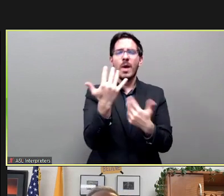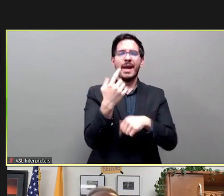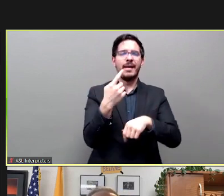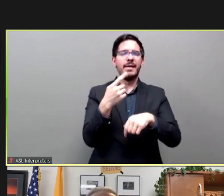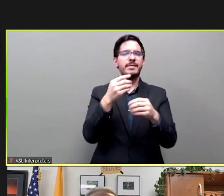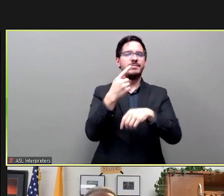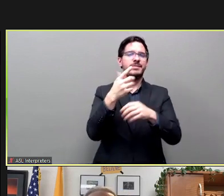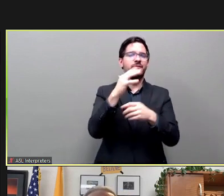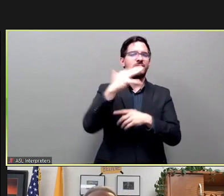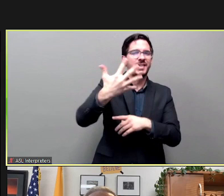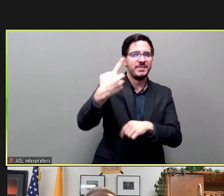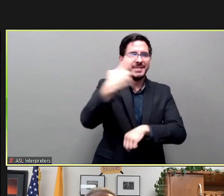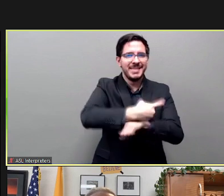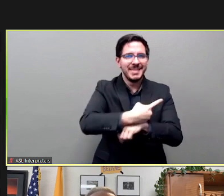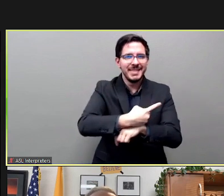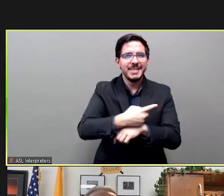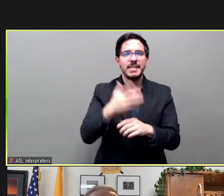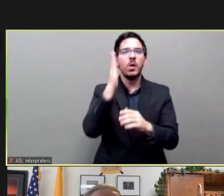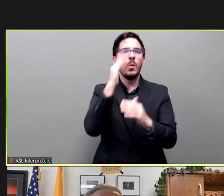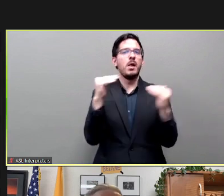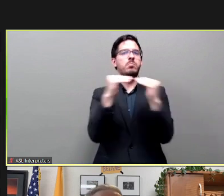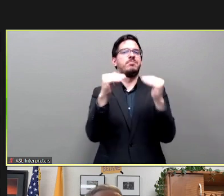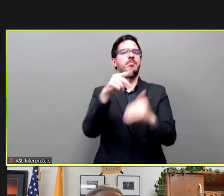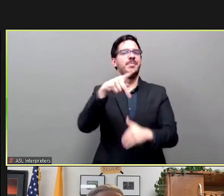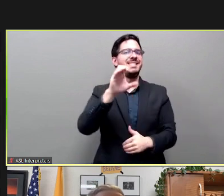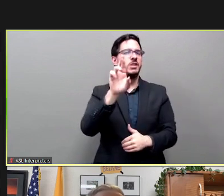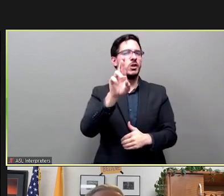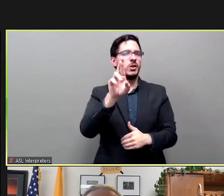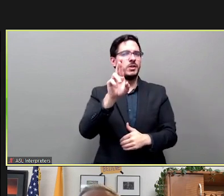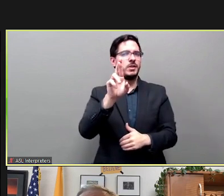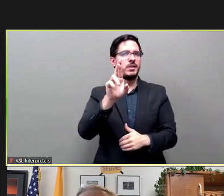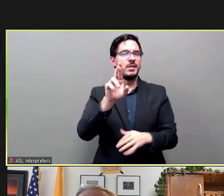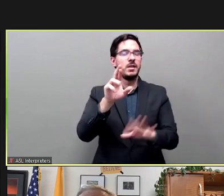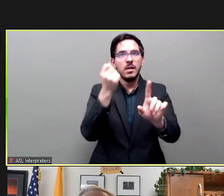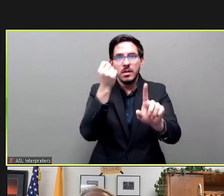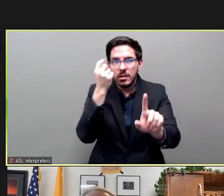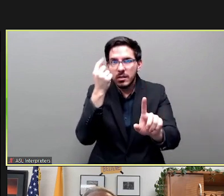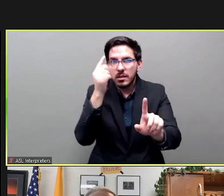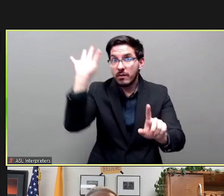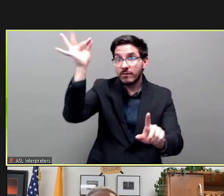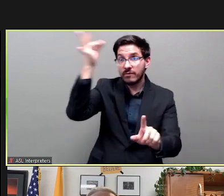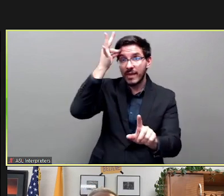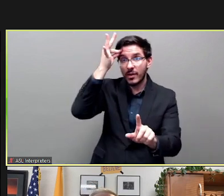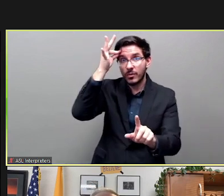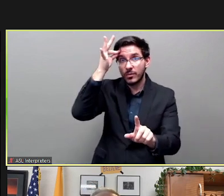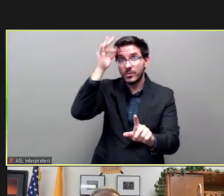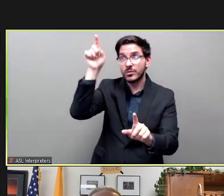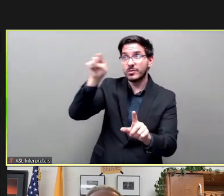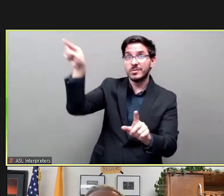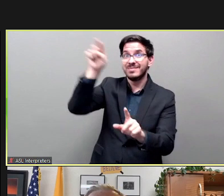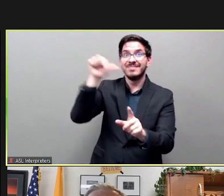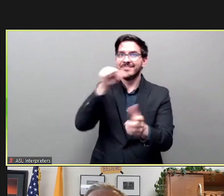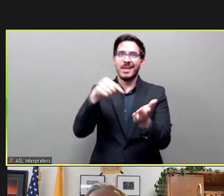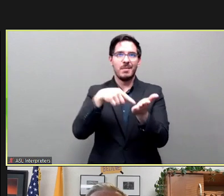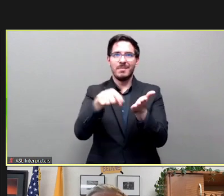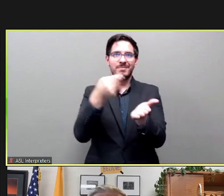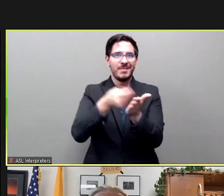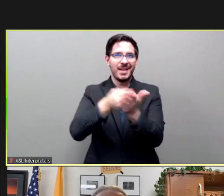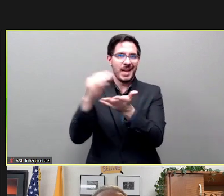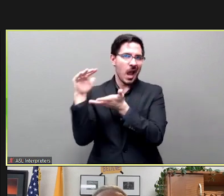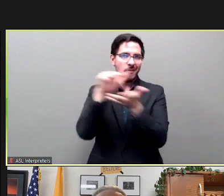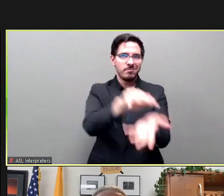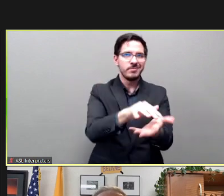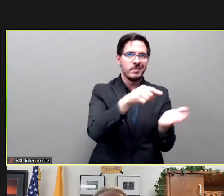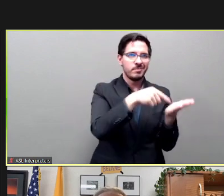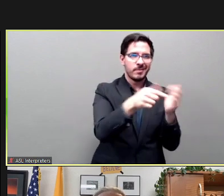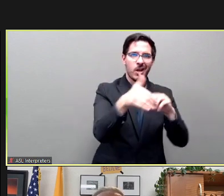equivalent result to a PCR. But remember, the federal government is no longer fully paying for all these tests. Remember that insurance pays